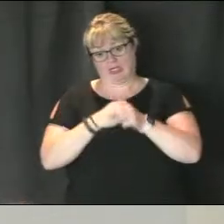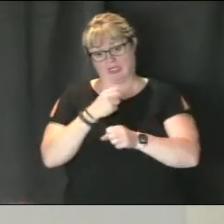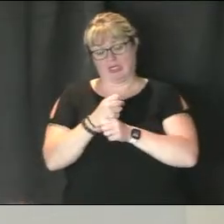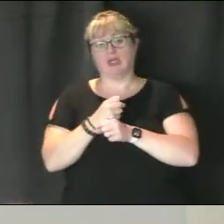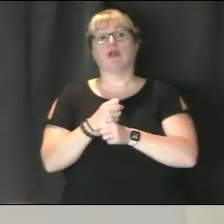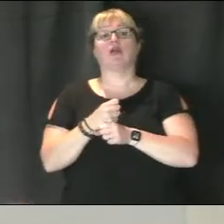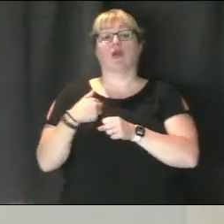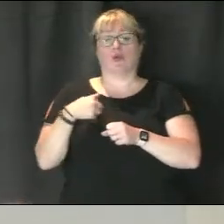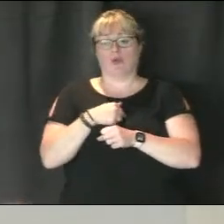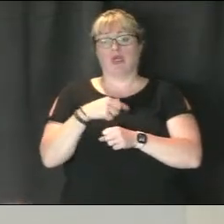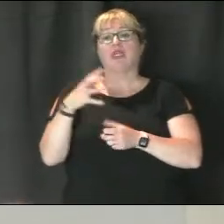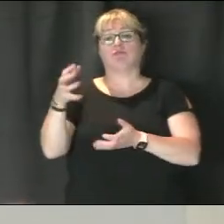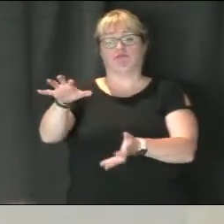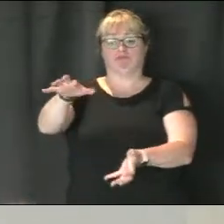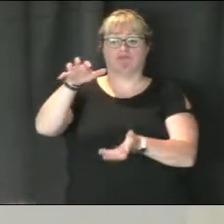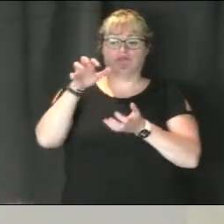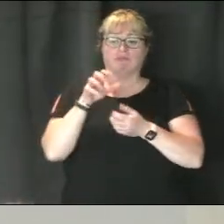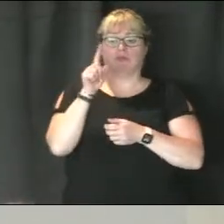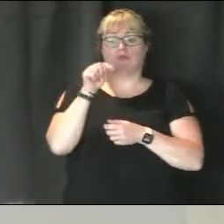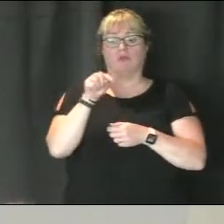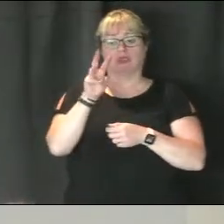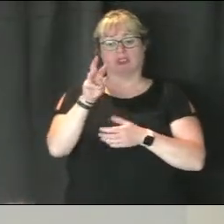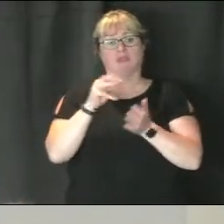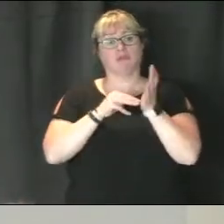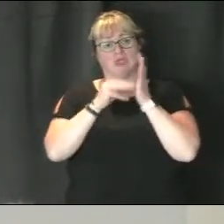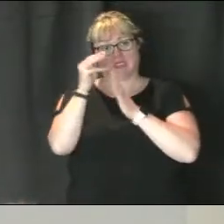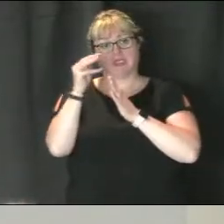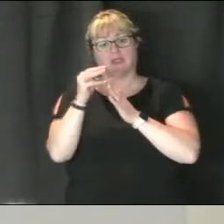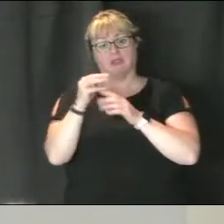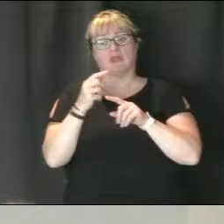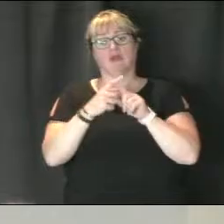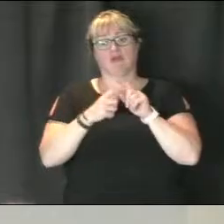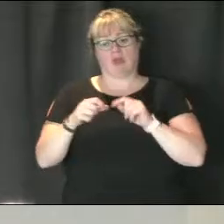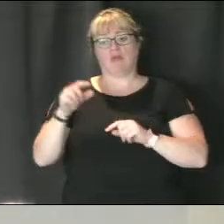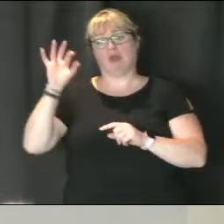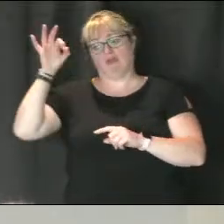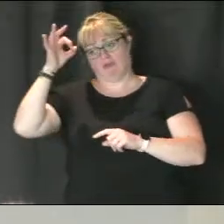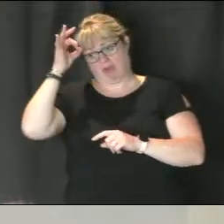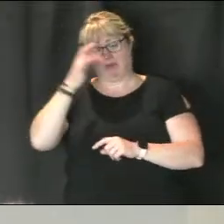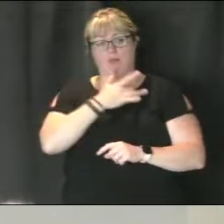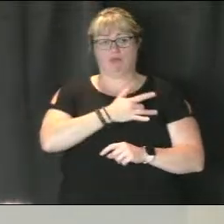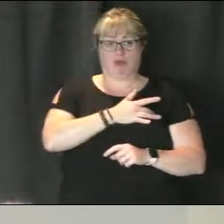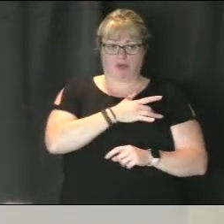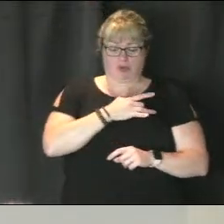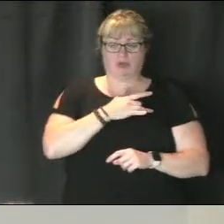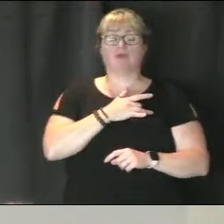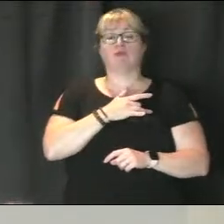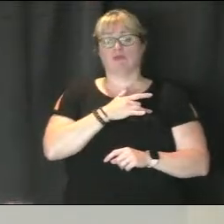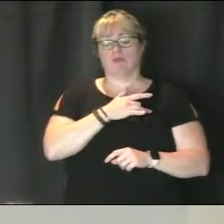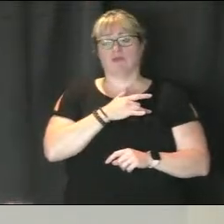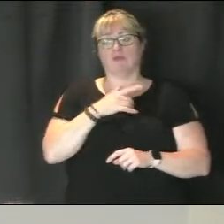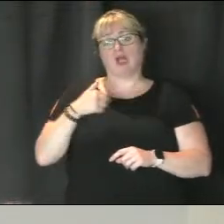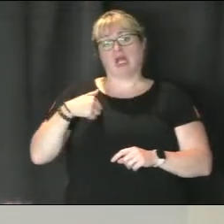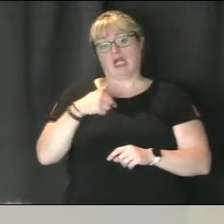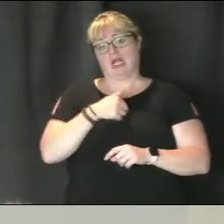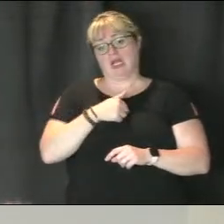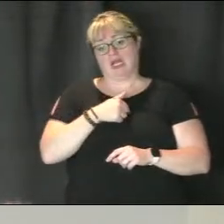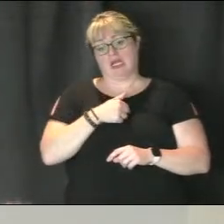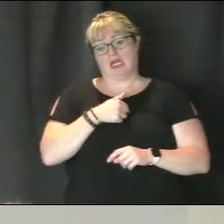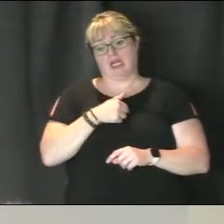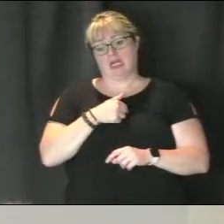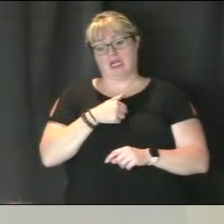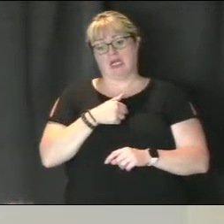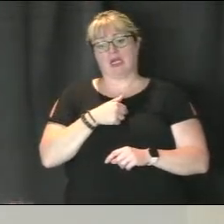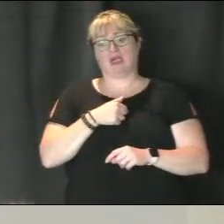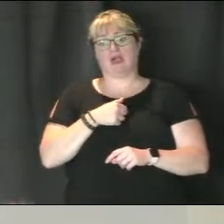landed $1.6 million from both levels of government to really work on how